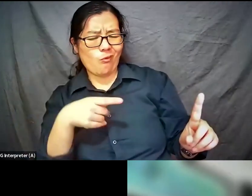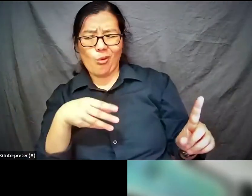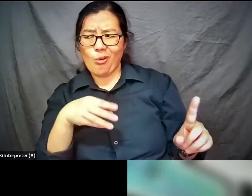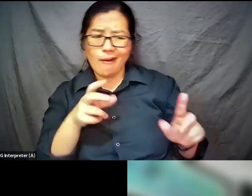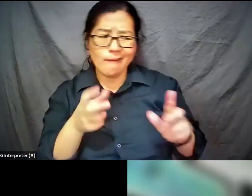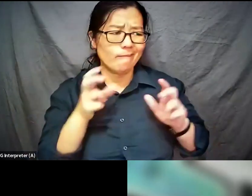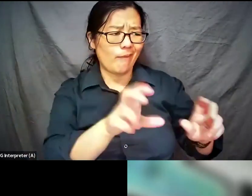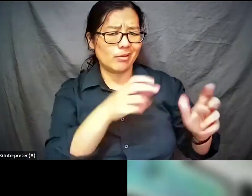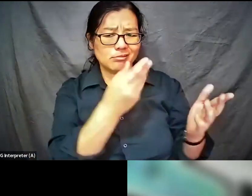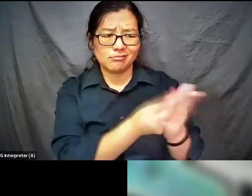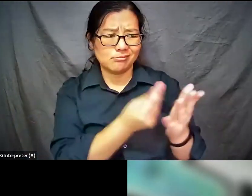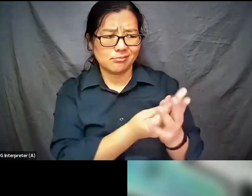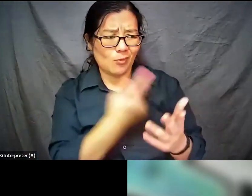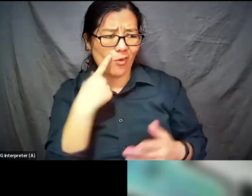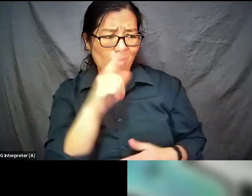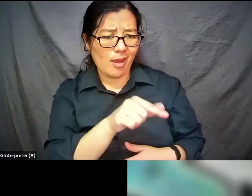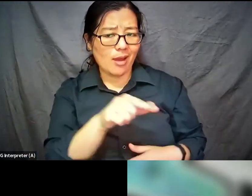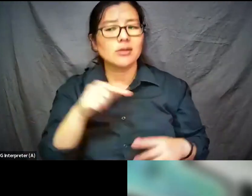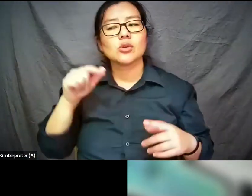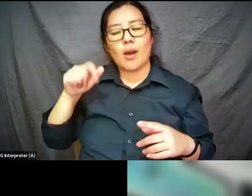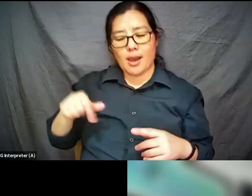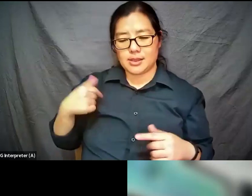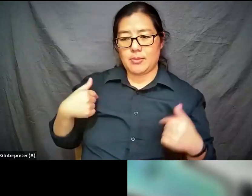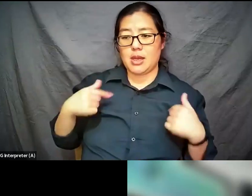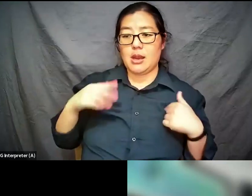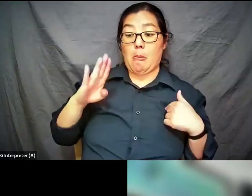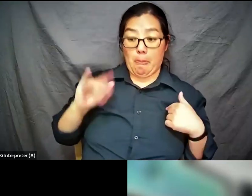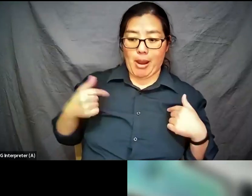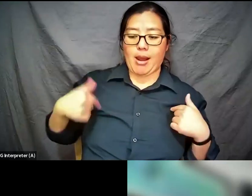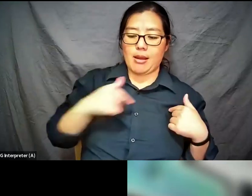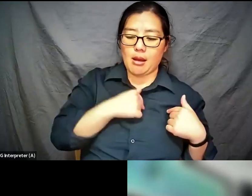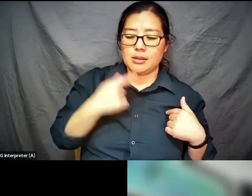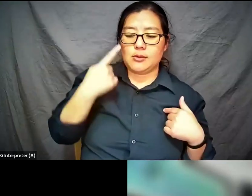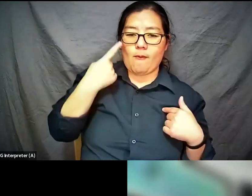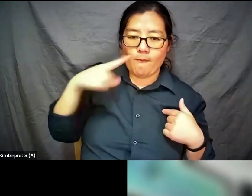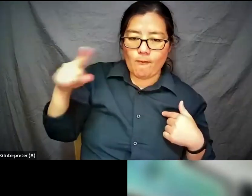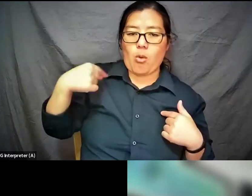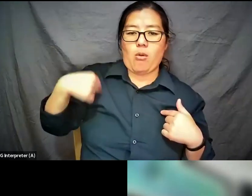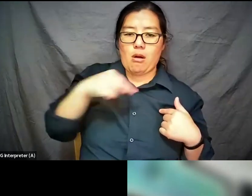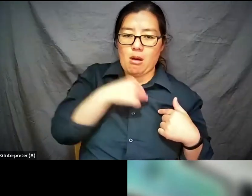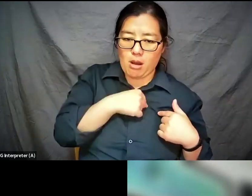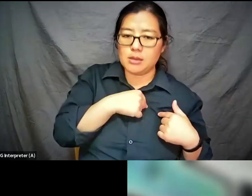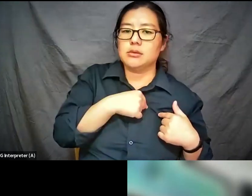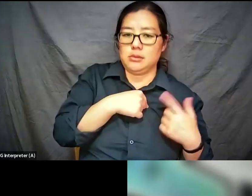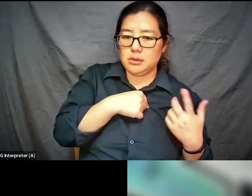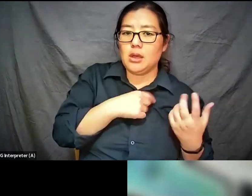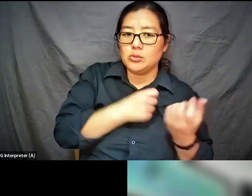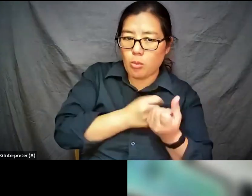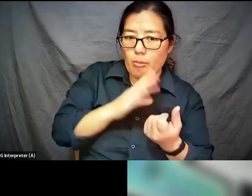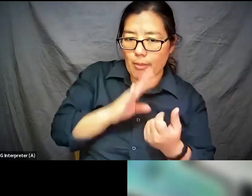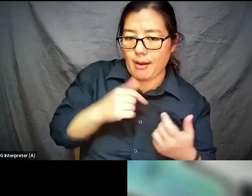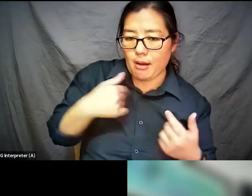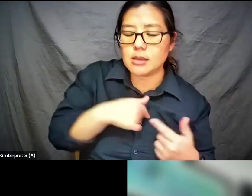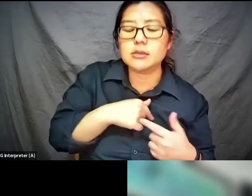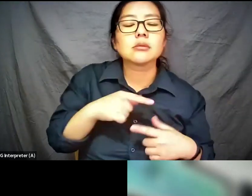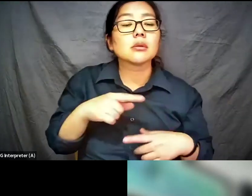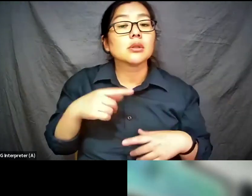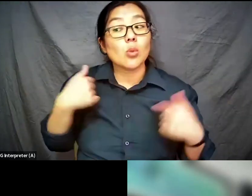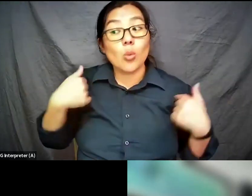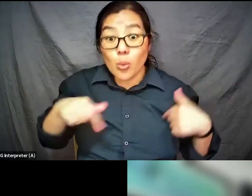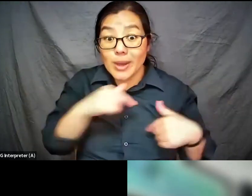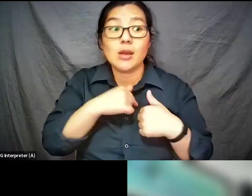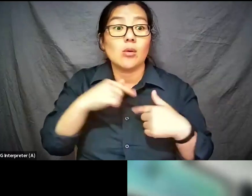any typos, and letting them have a look at it and ensure that if there was something, perhaps maybe they got a bit more vulnerable than